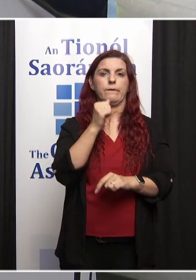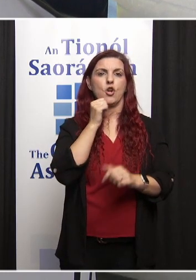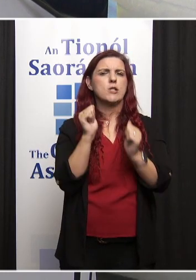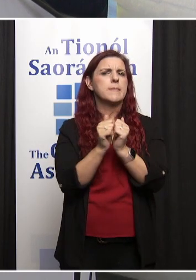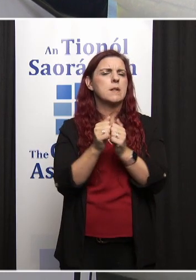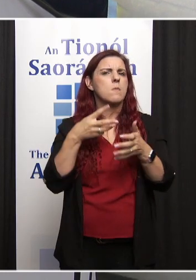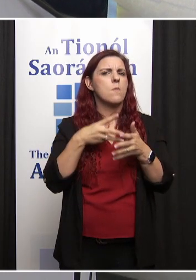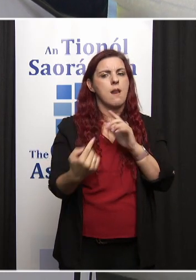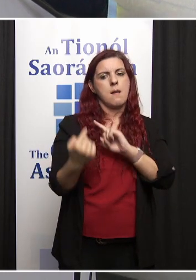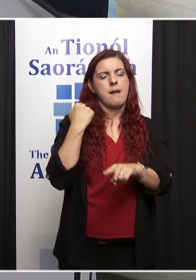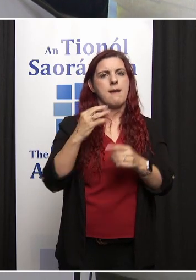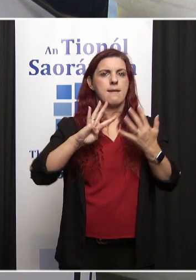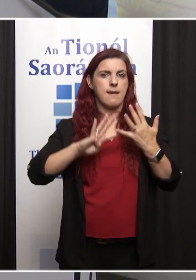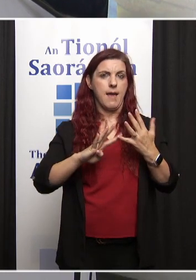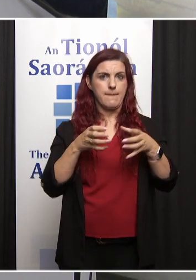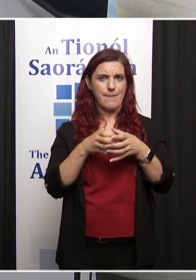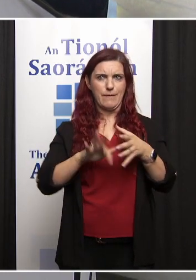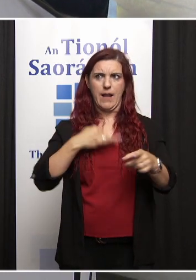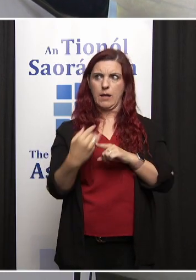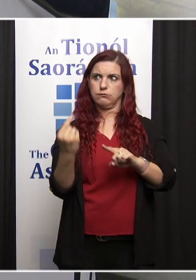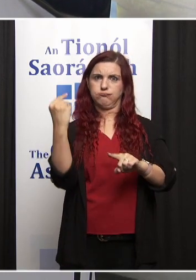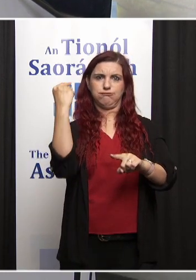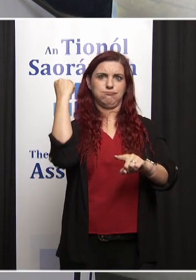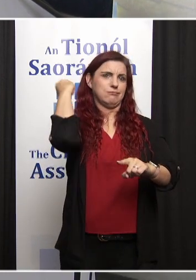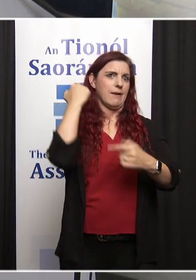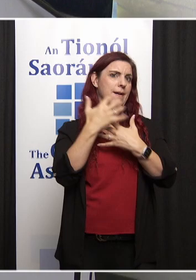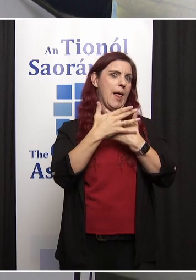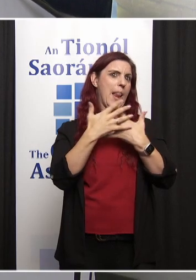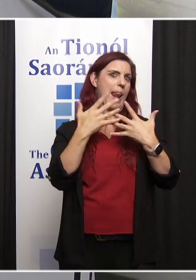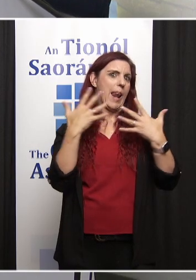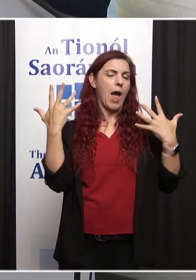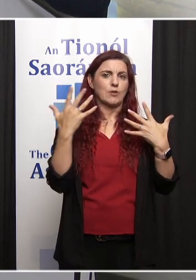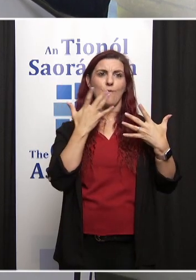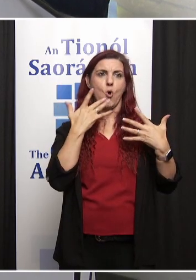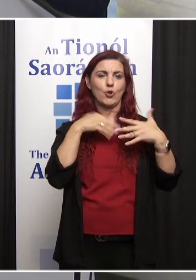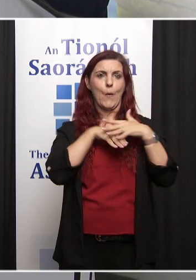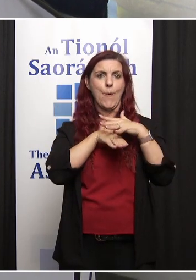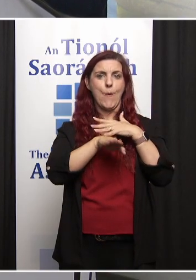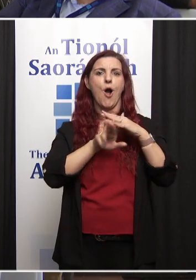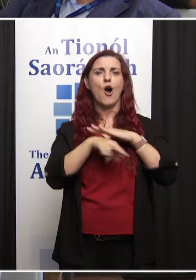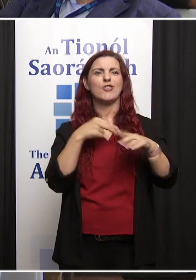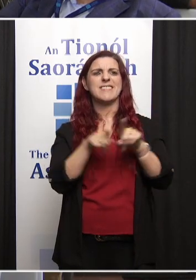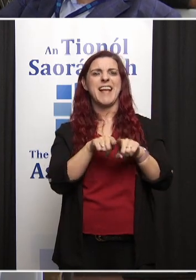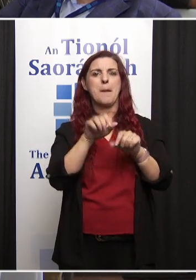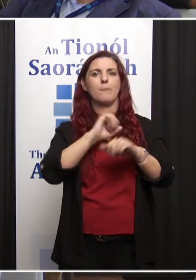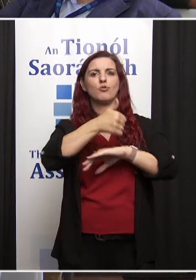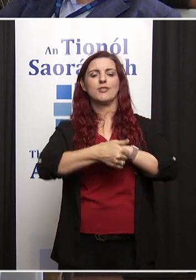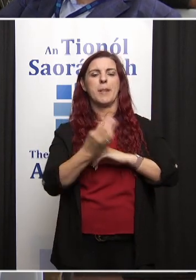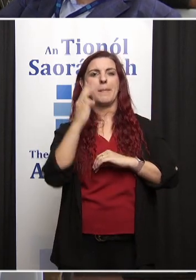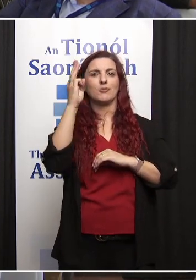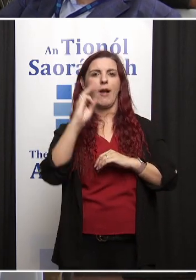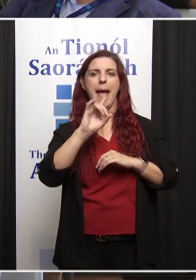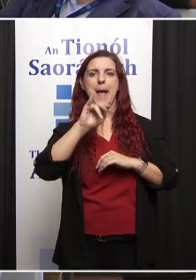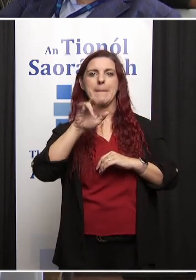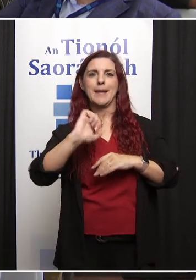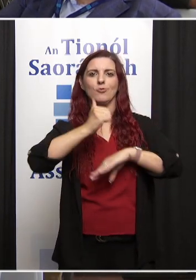back in the 9th of April. It's a long time ago now. A lot of water has travelled under that bridge, the Halfpenny Bridge. Lots of bends and twists in the river,